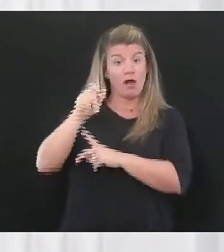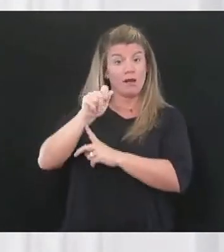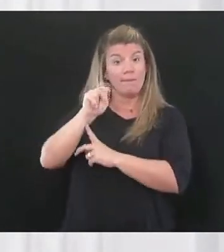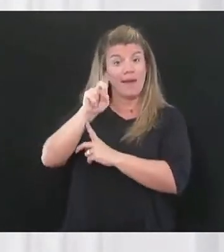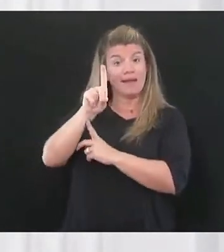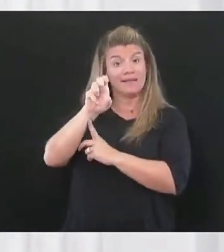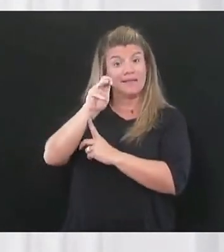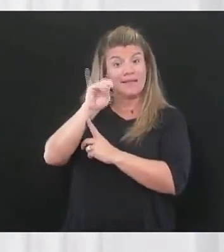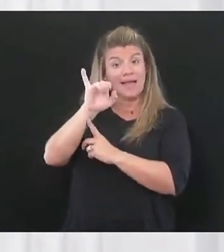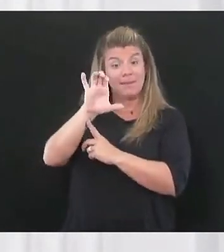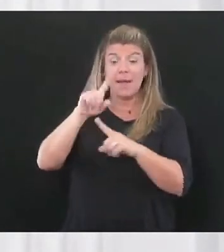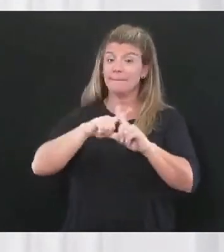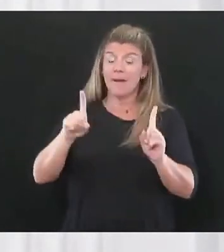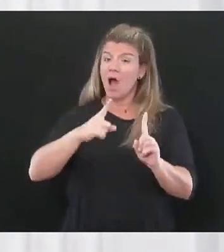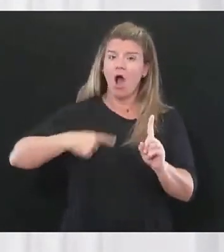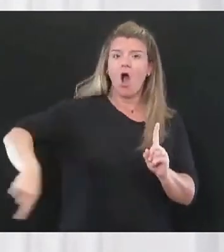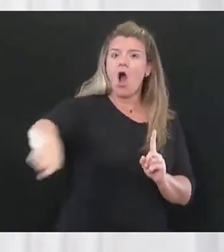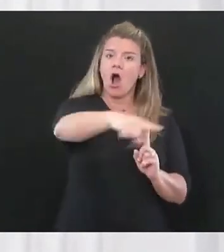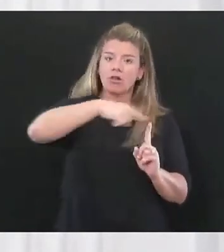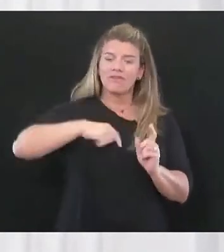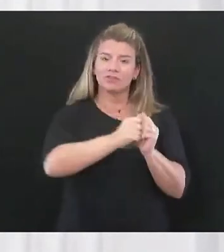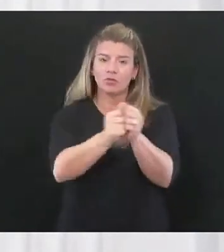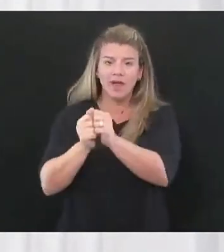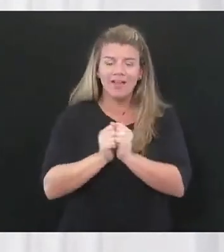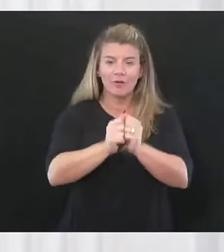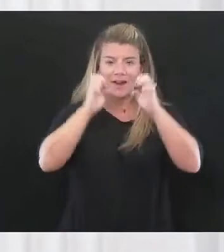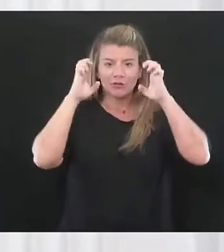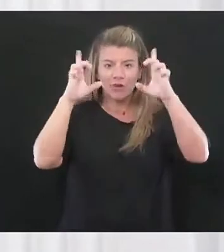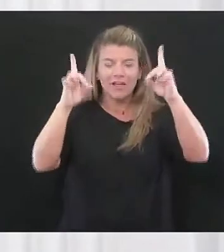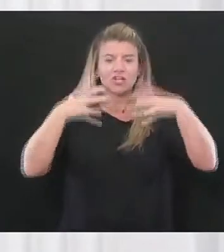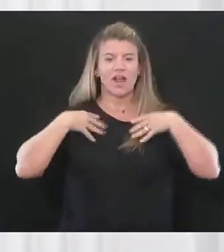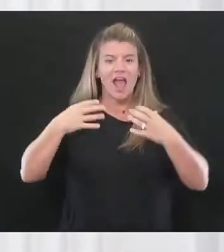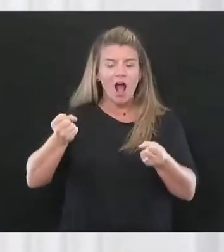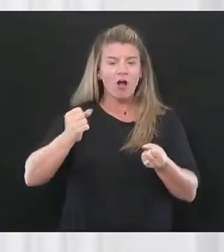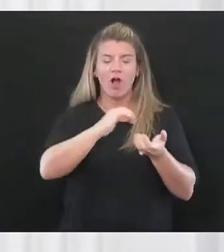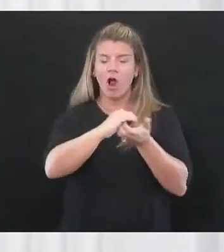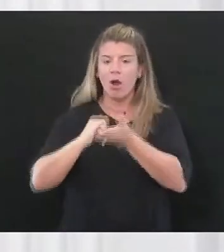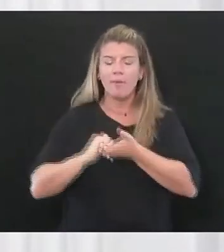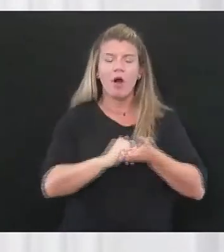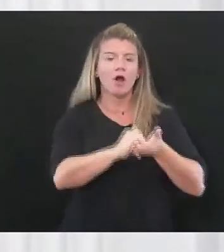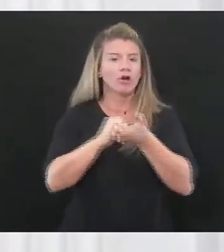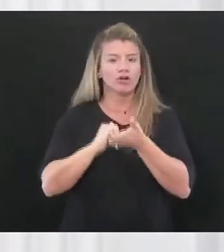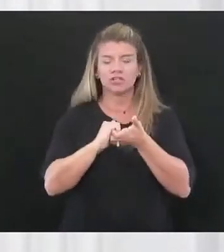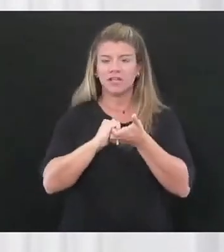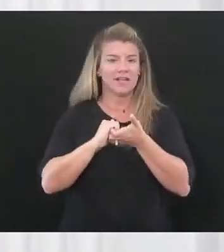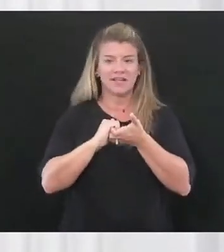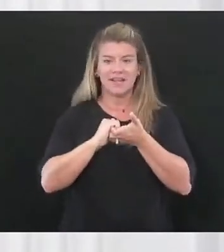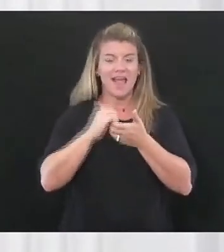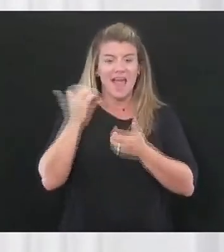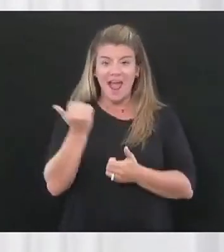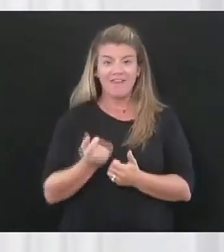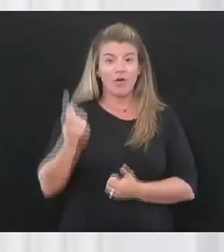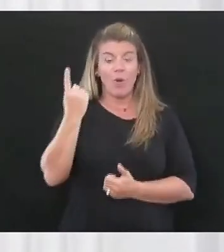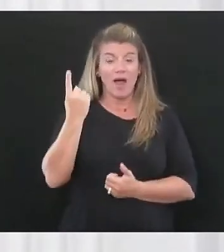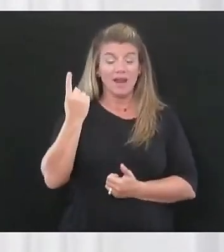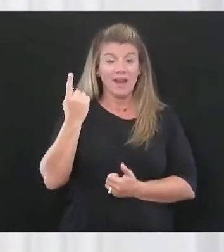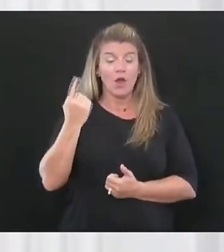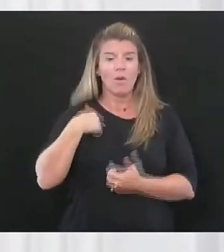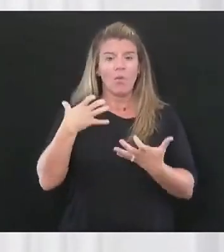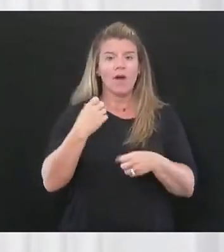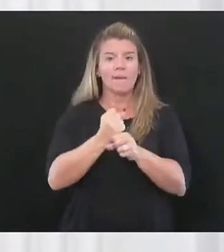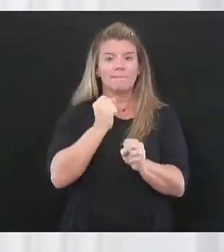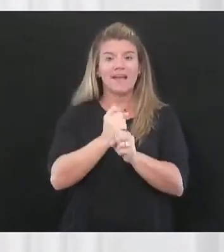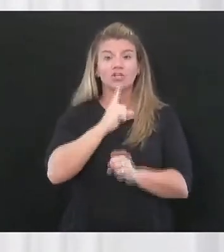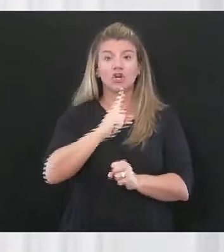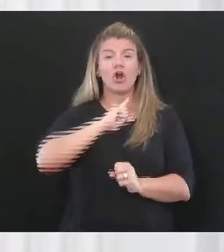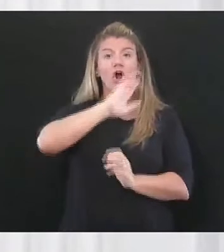us in the education field, the health field, and I know that we have partners here in higher education with Chancellor Tucker, we're going to make sure that every one of